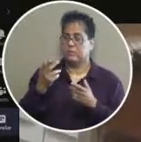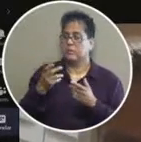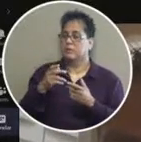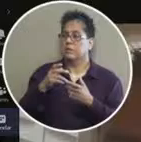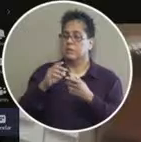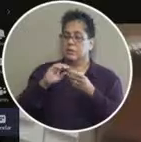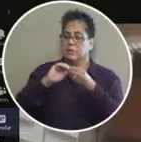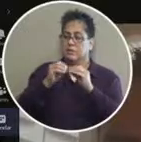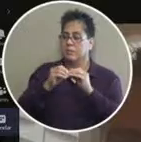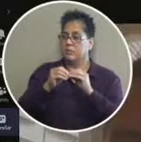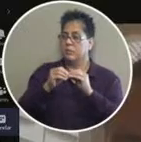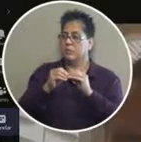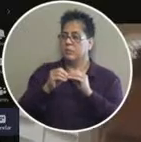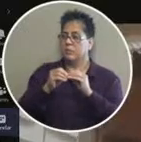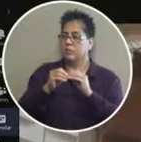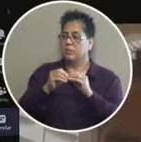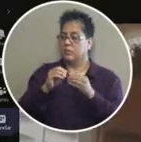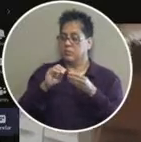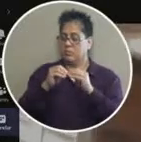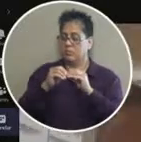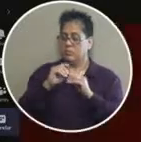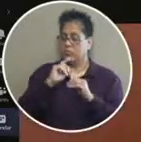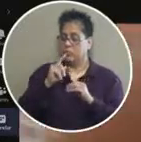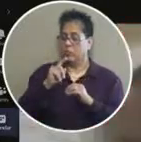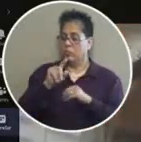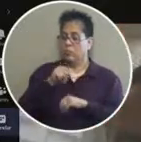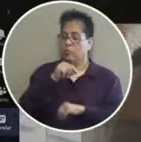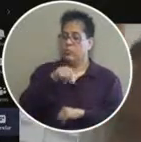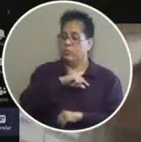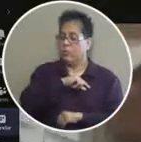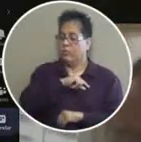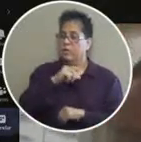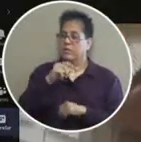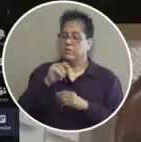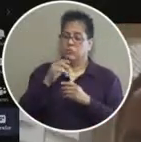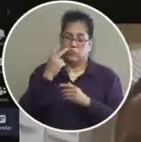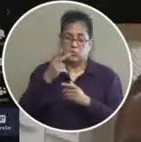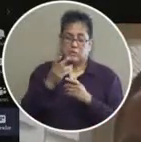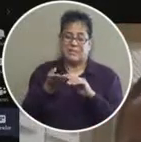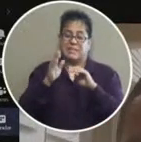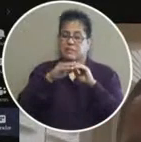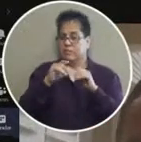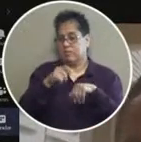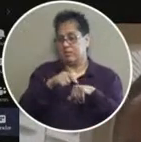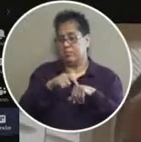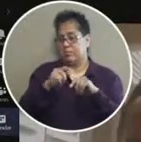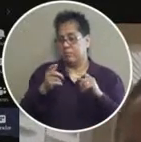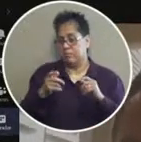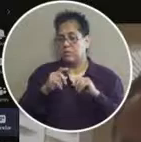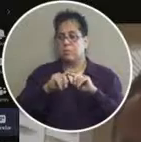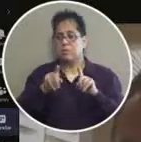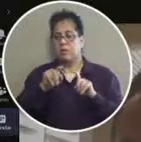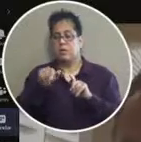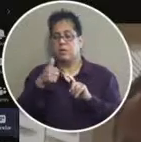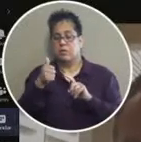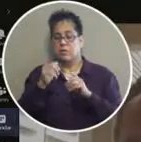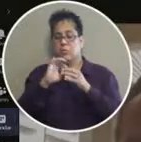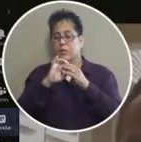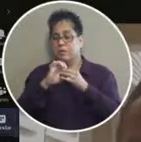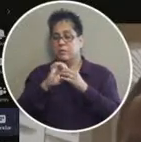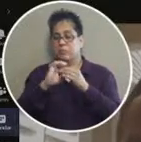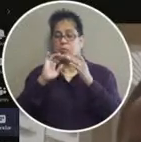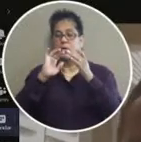that the numbers aren't qualifying us to seek that additional time. But I've already mentioned that these other relationships that are